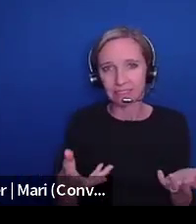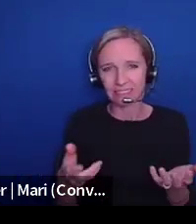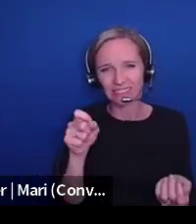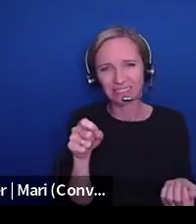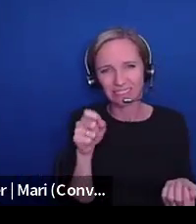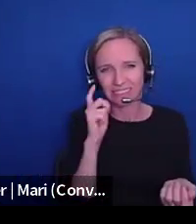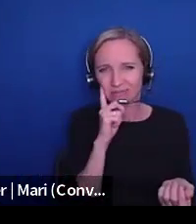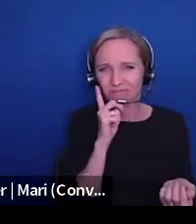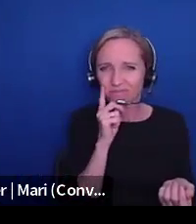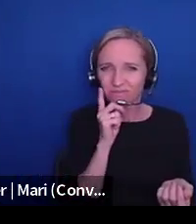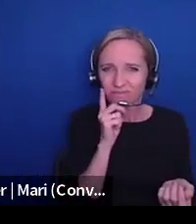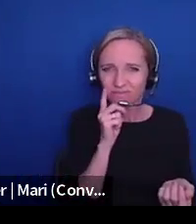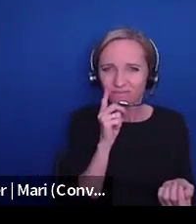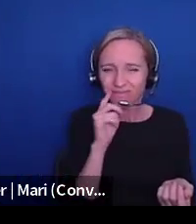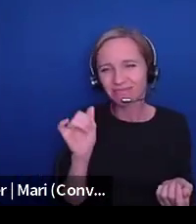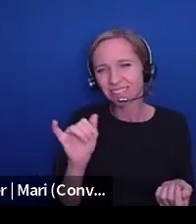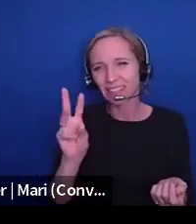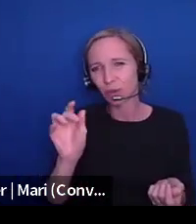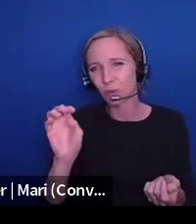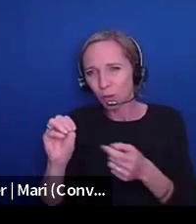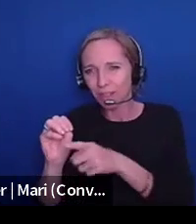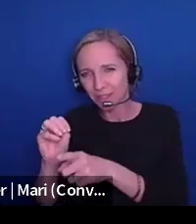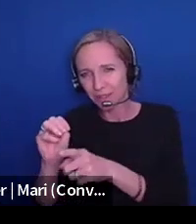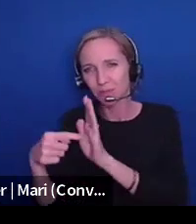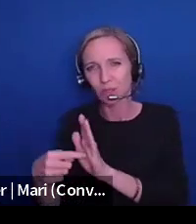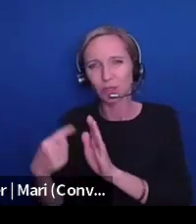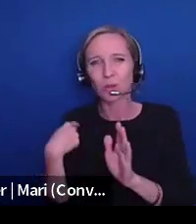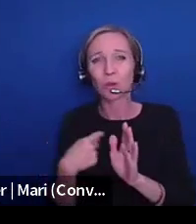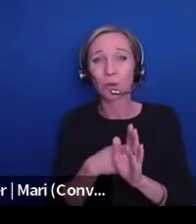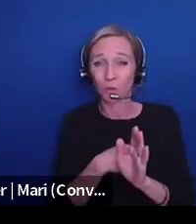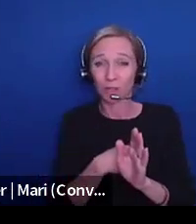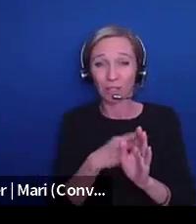yeah, so as William was kind of like alluding, we're being a